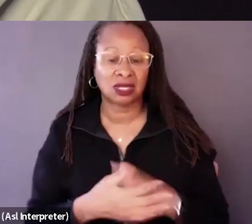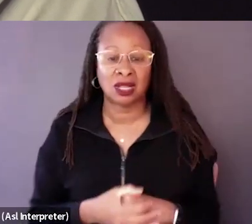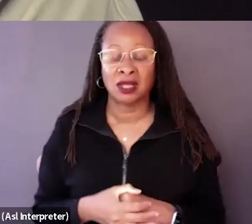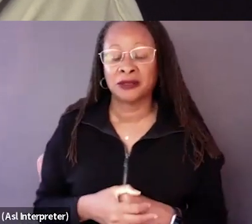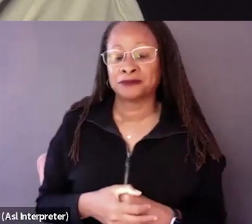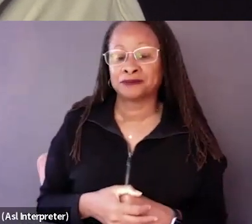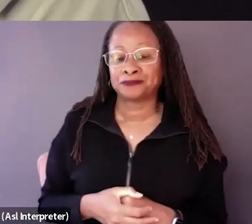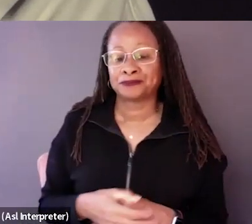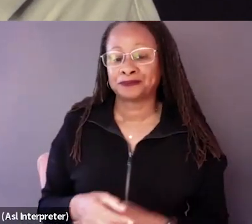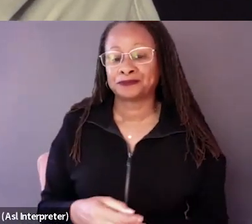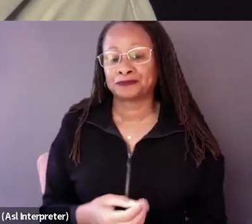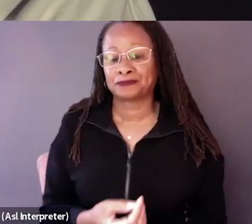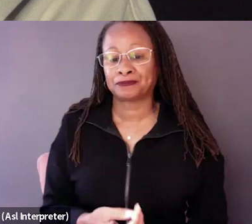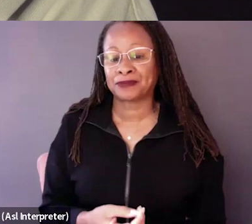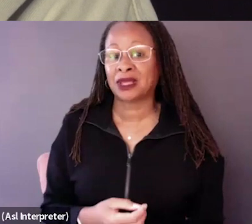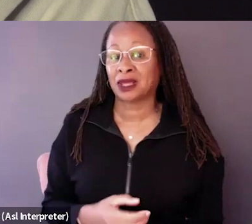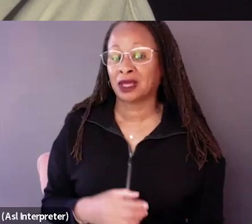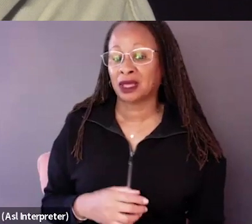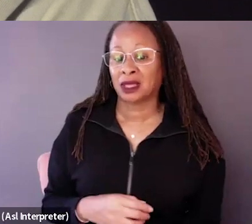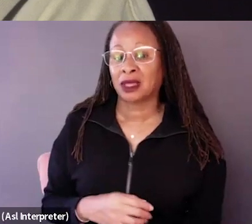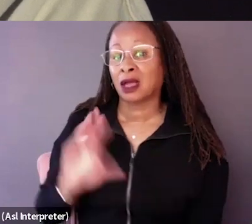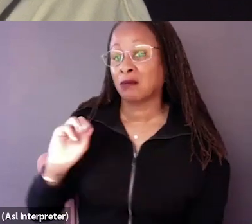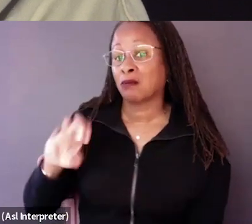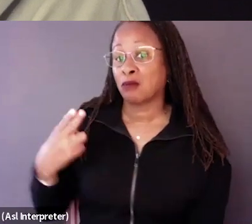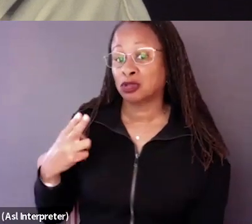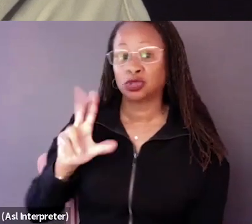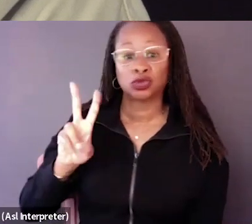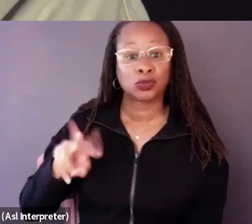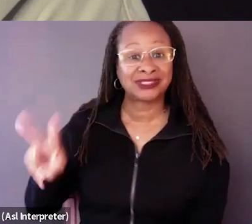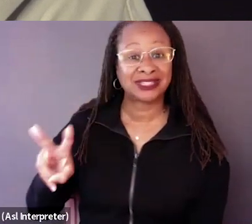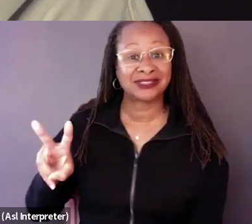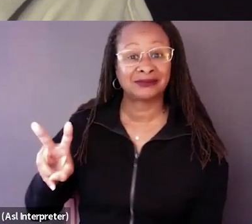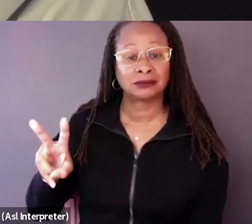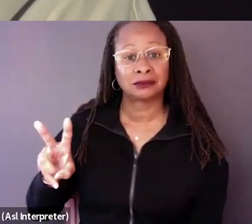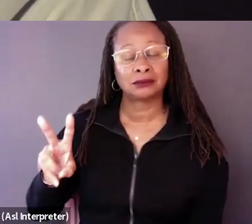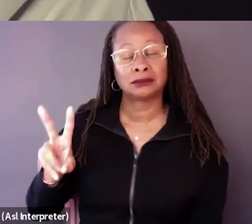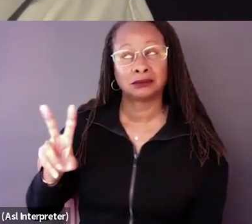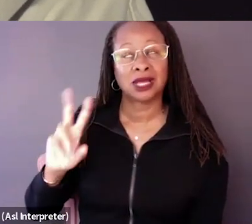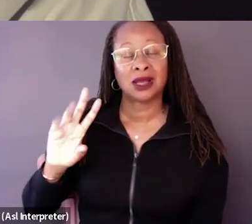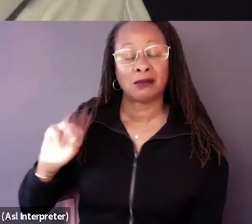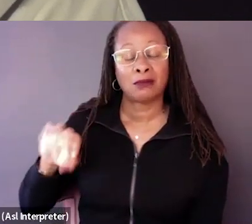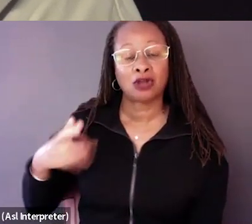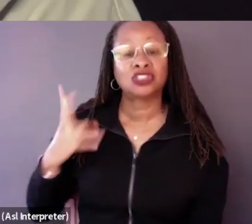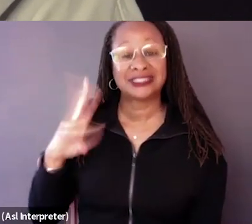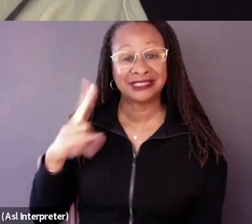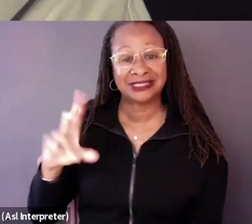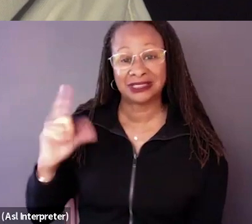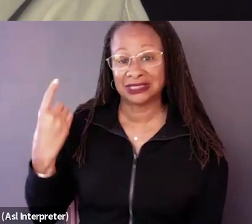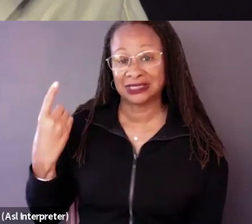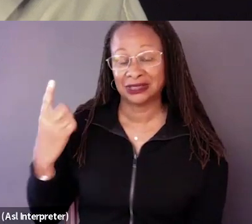the 17th of March 2022. At that point, there had been 2 attempted kidnaps on my